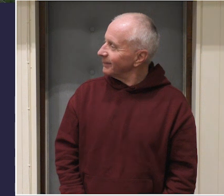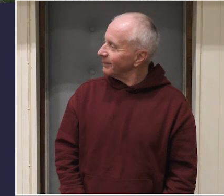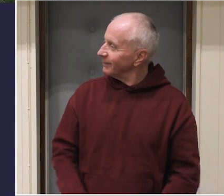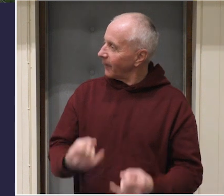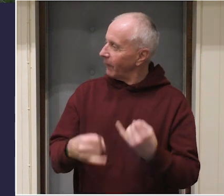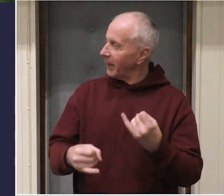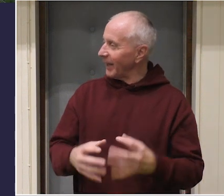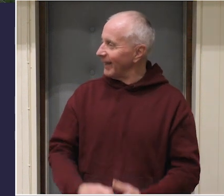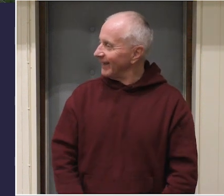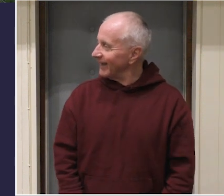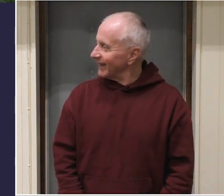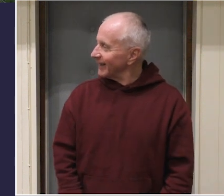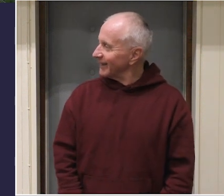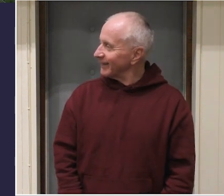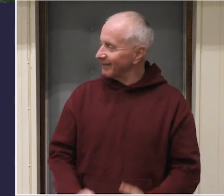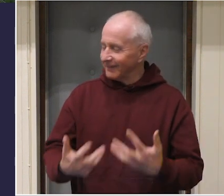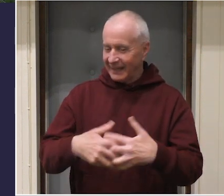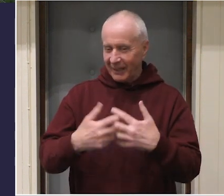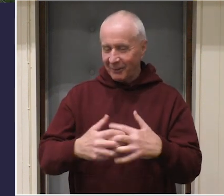I'm not having fun with technology today.